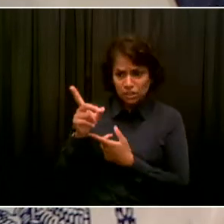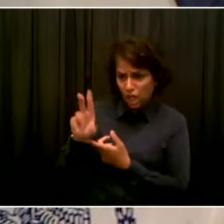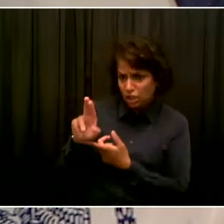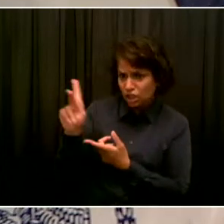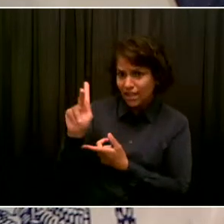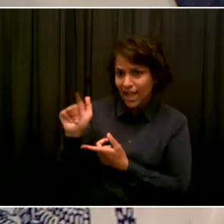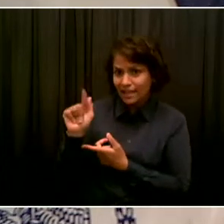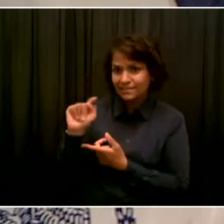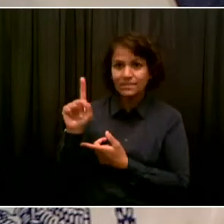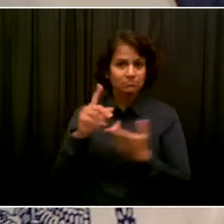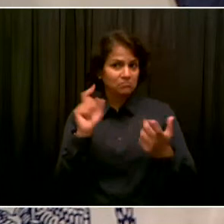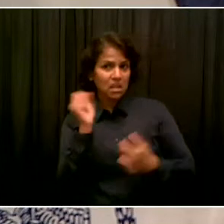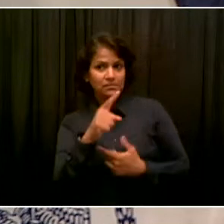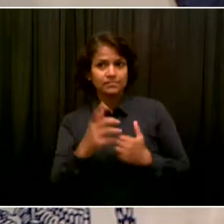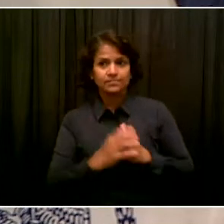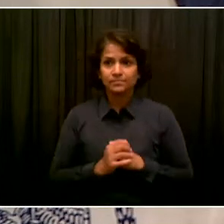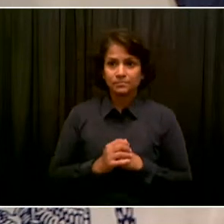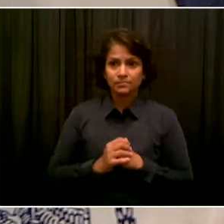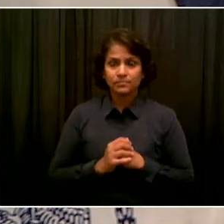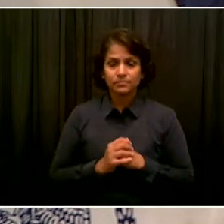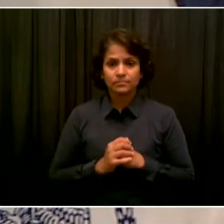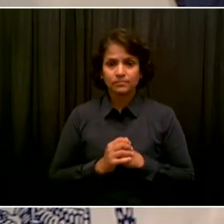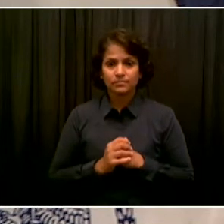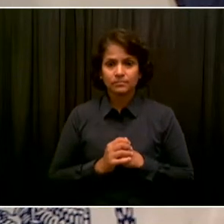about lines at walk-in sites.